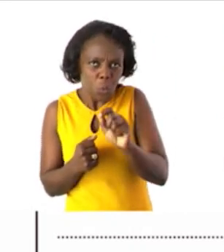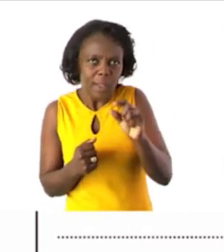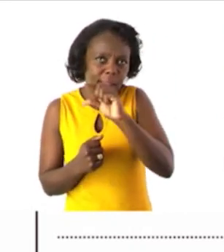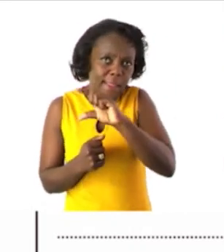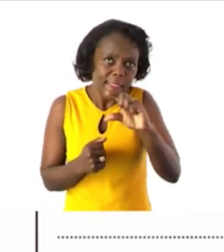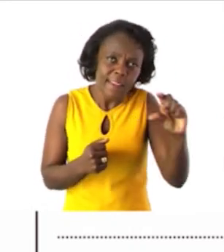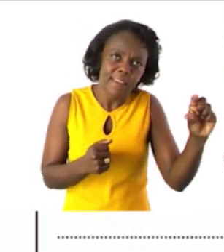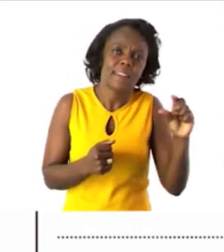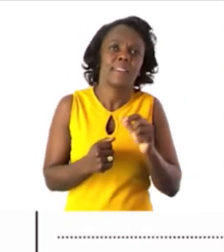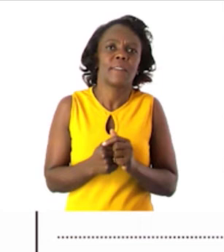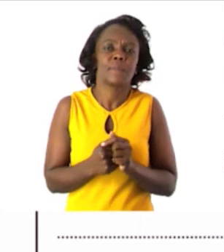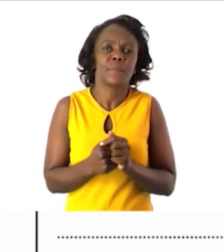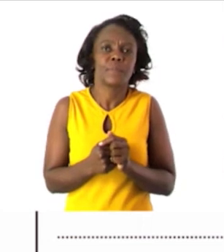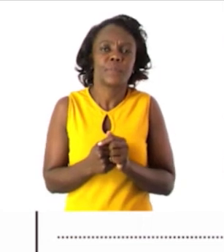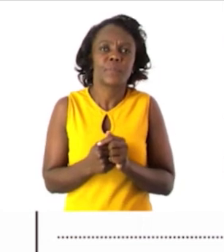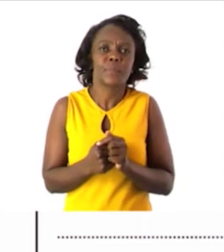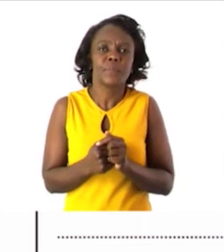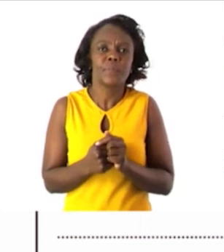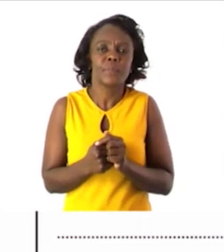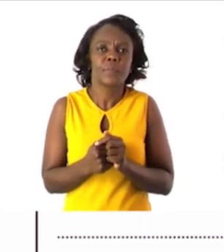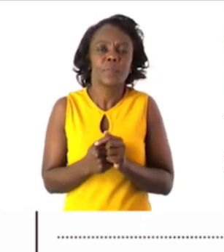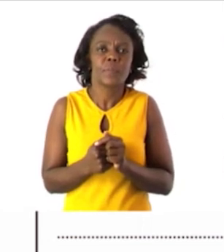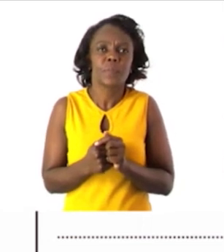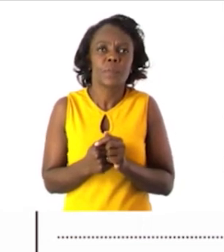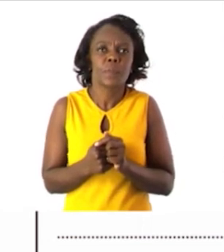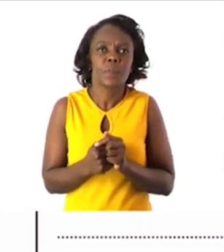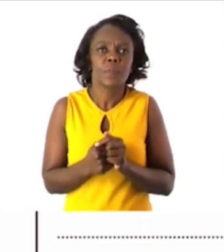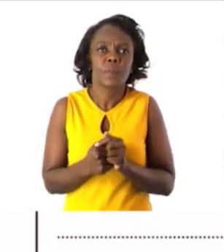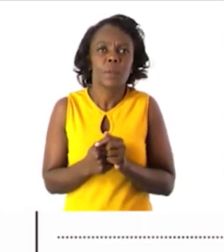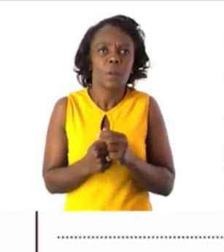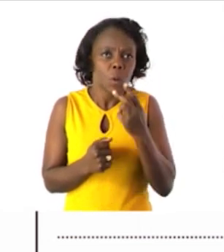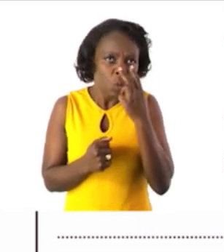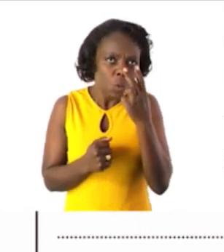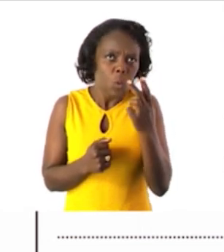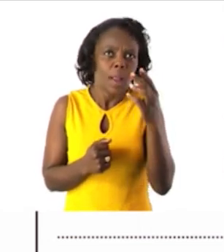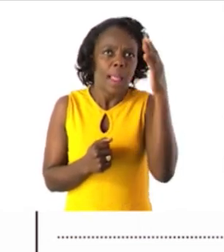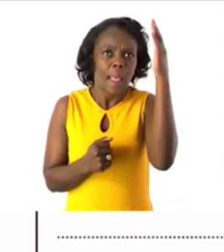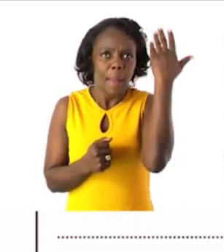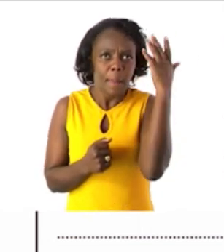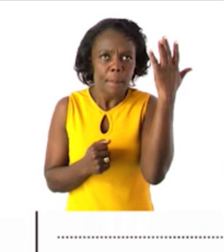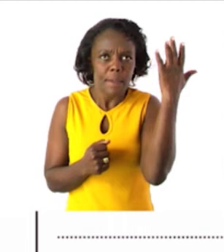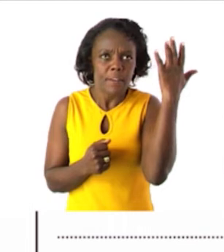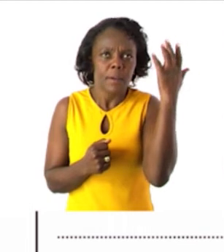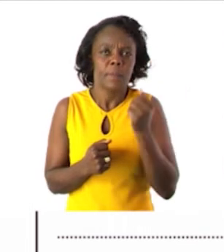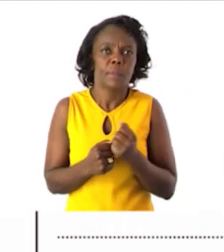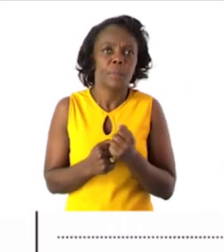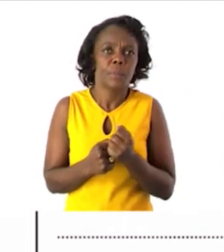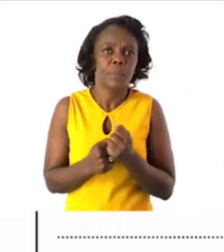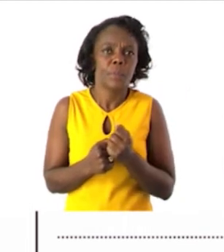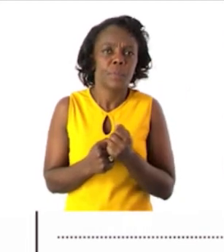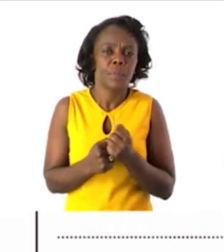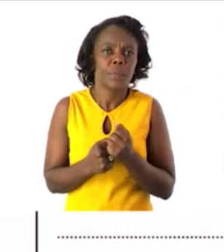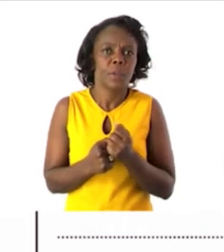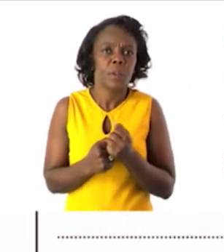we are going to complete our sentences which are given here with the words which are having the